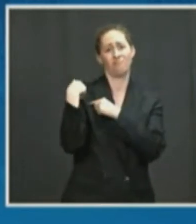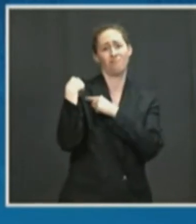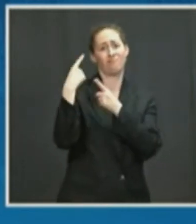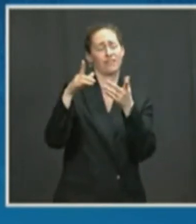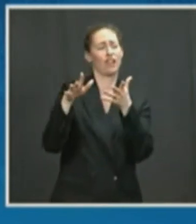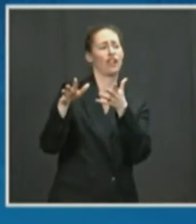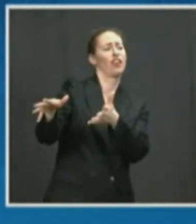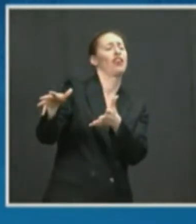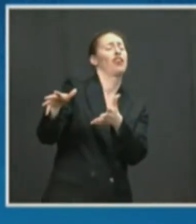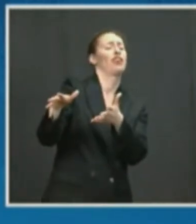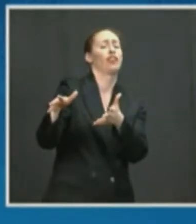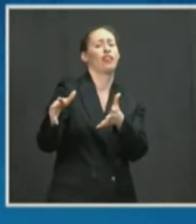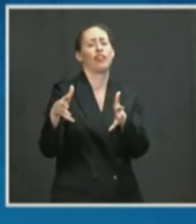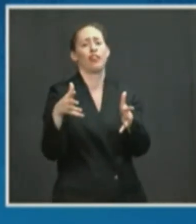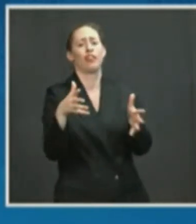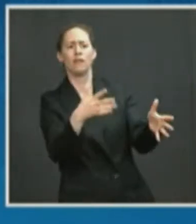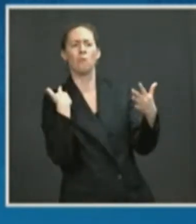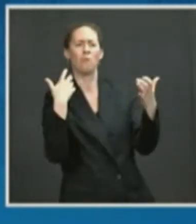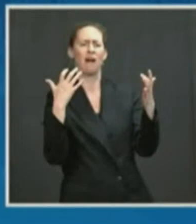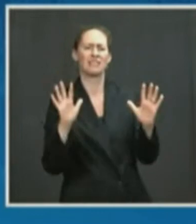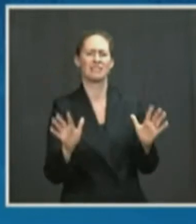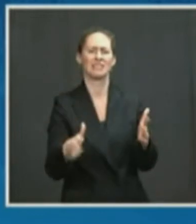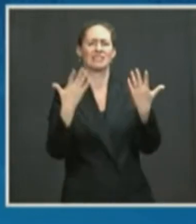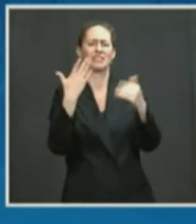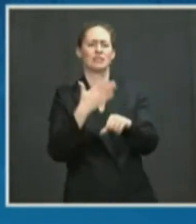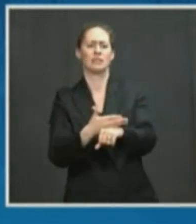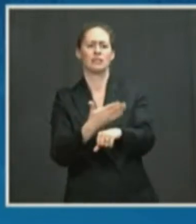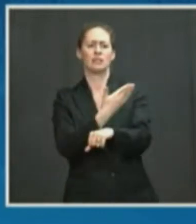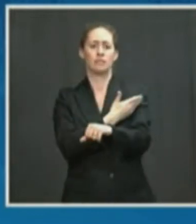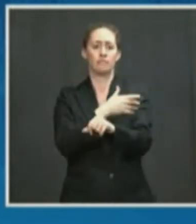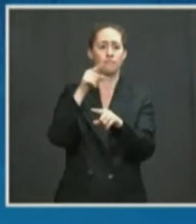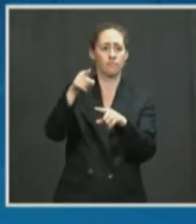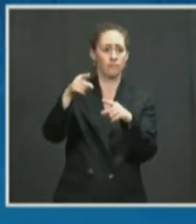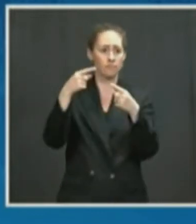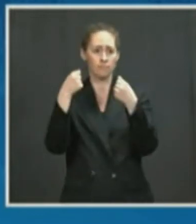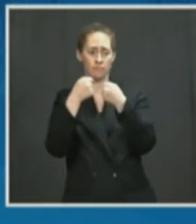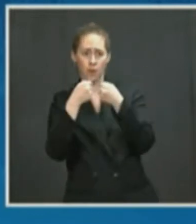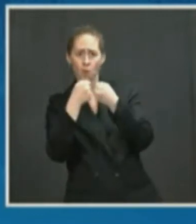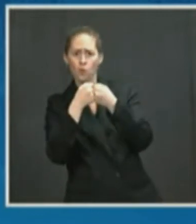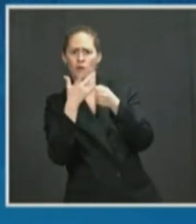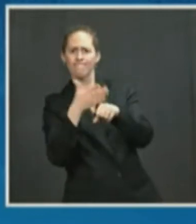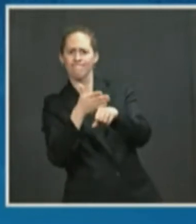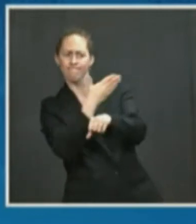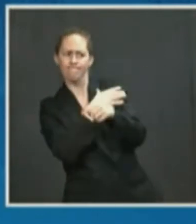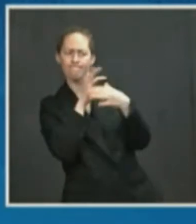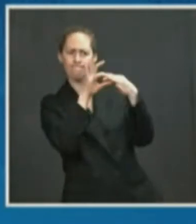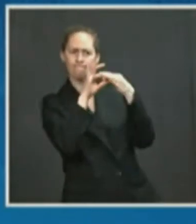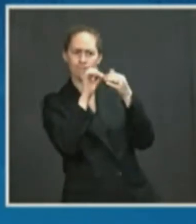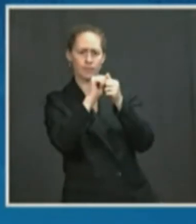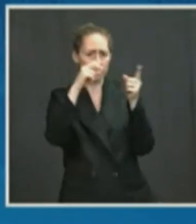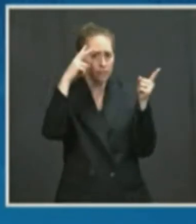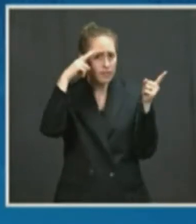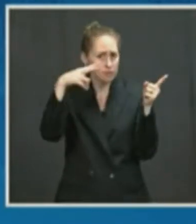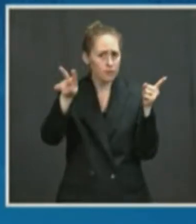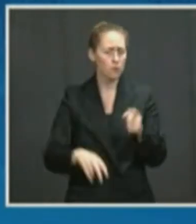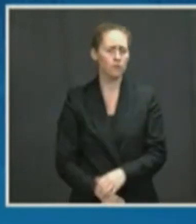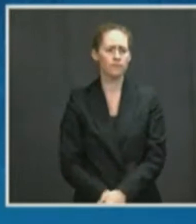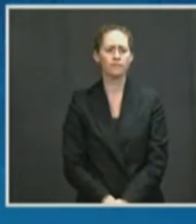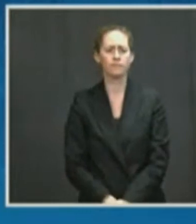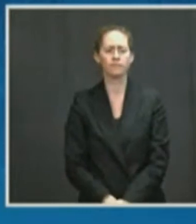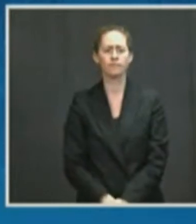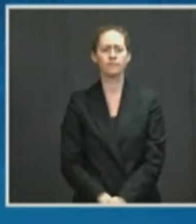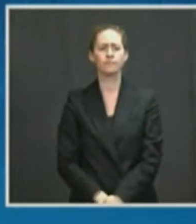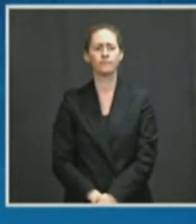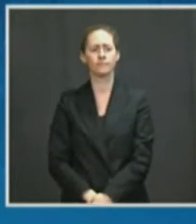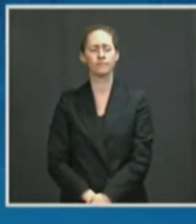at the border with Mexico and that keeps expelling our fellow citizens, for which Madam